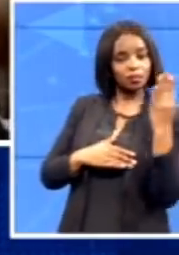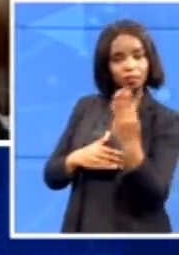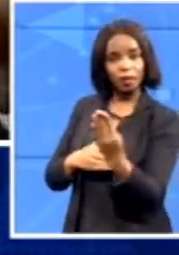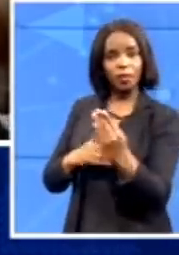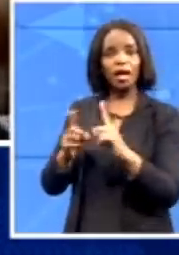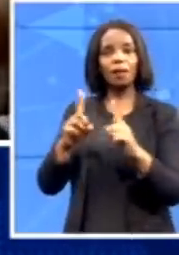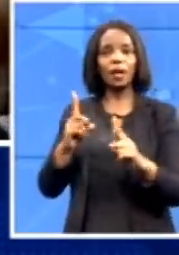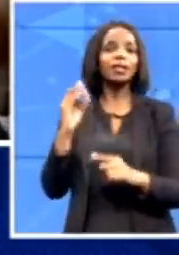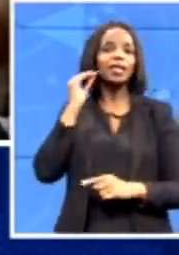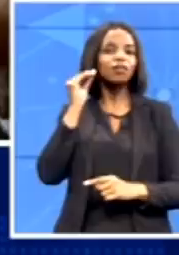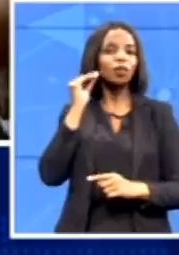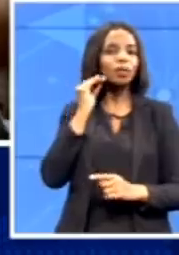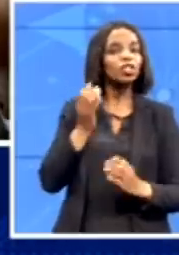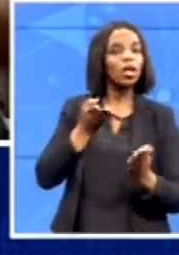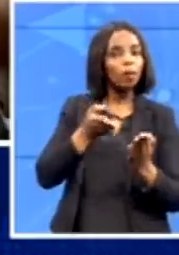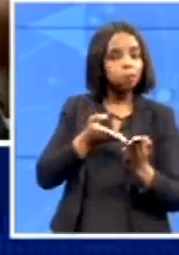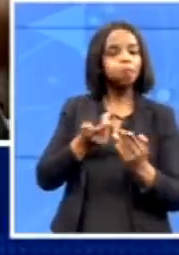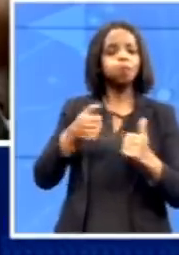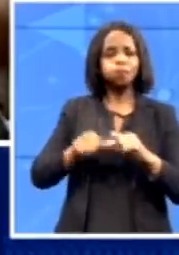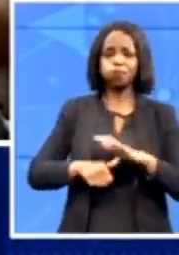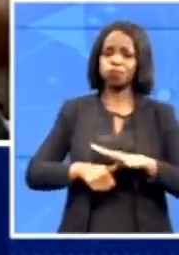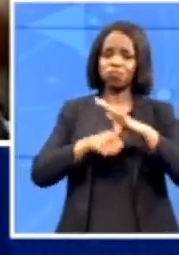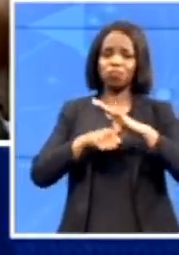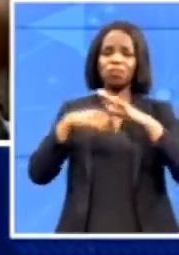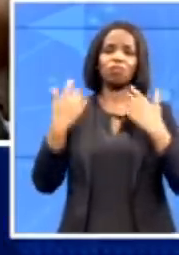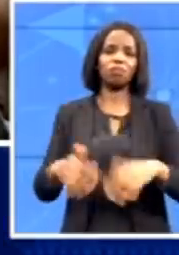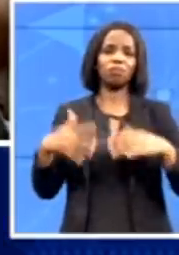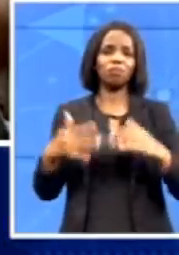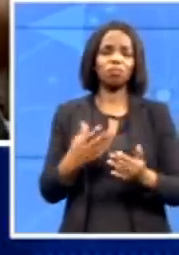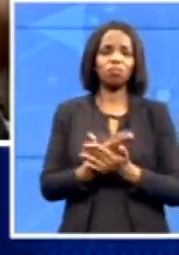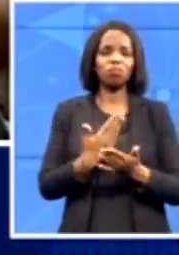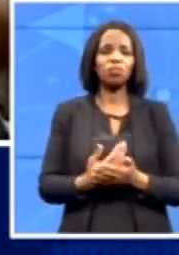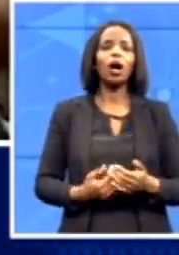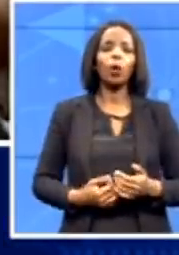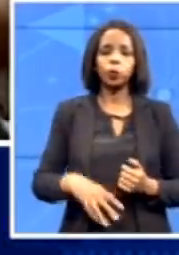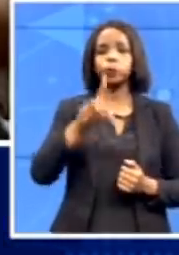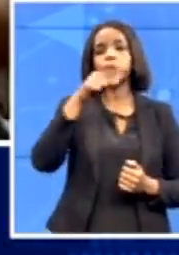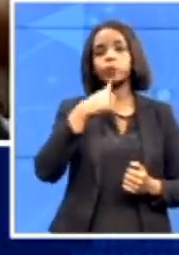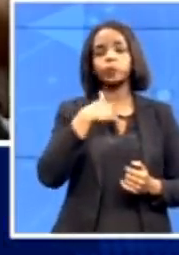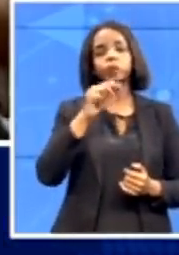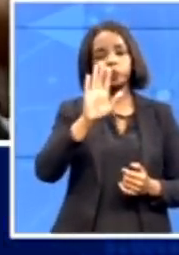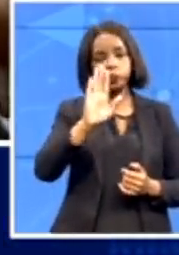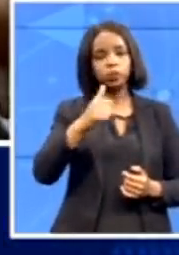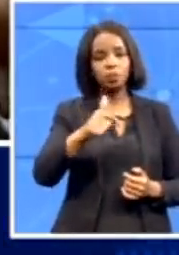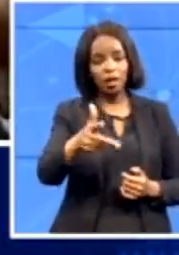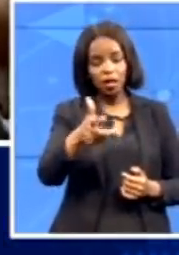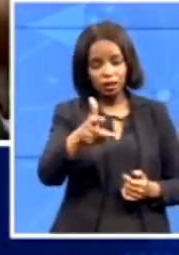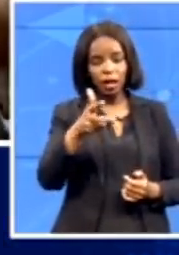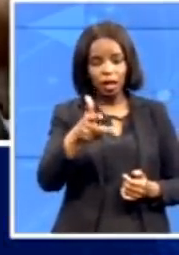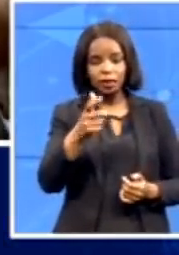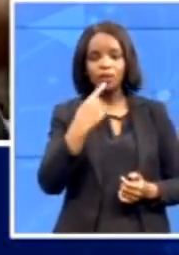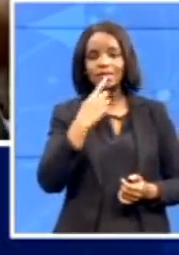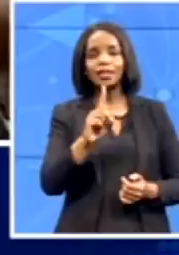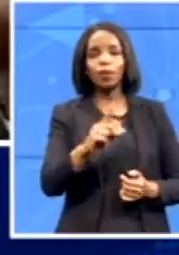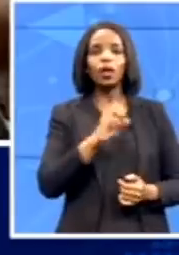and important, let me take it in, let me listen to what you have to say, so that at the end of the day, we are able to move with this trial in the